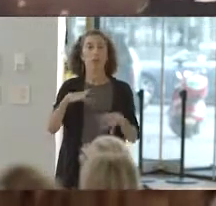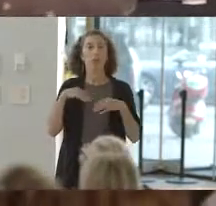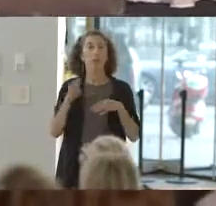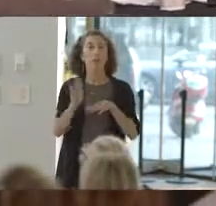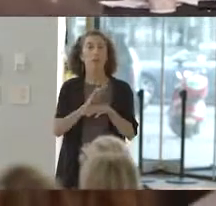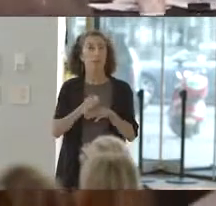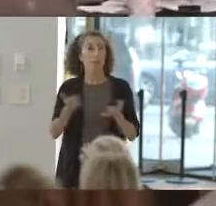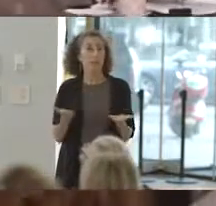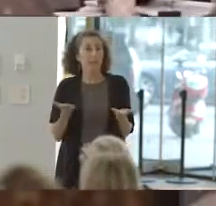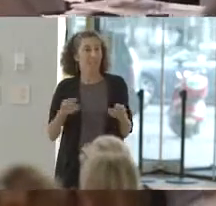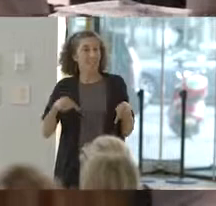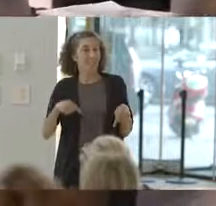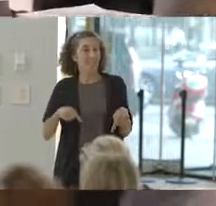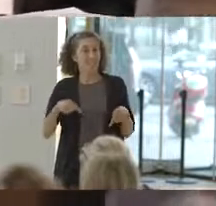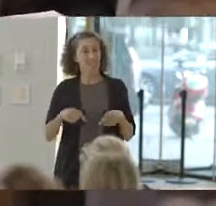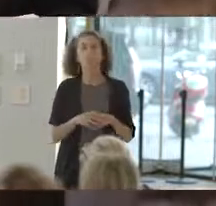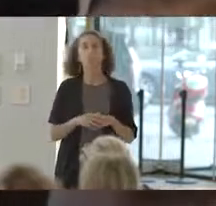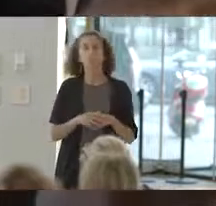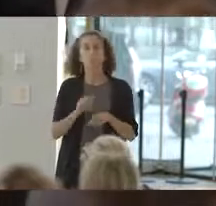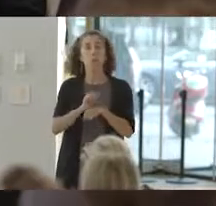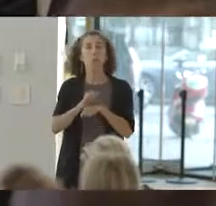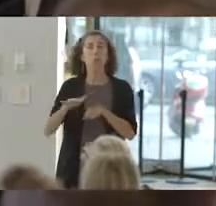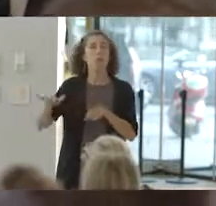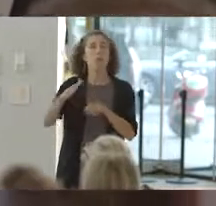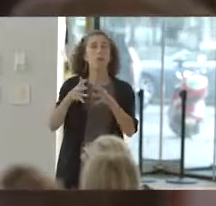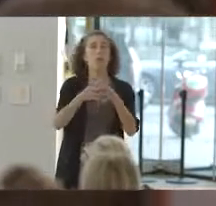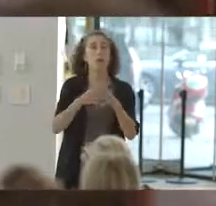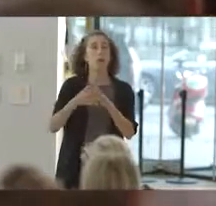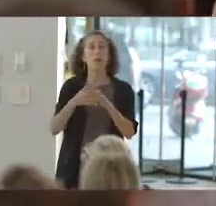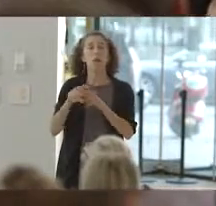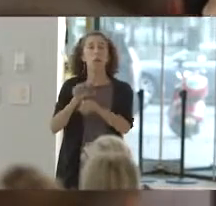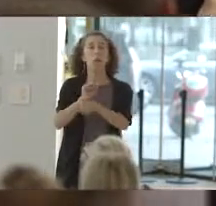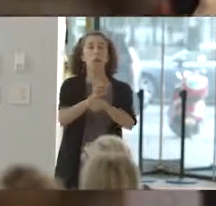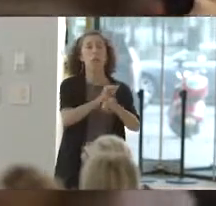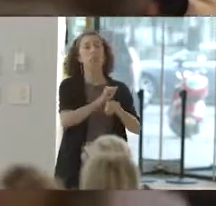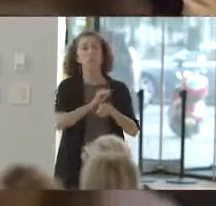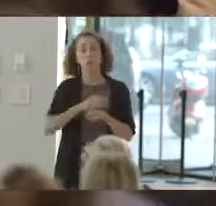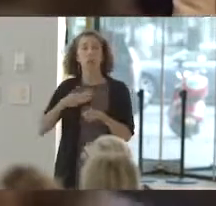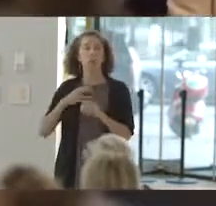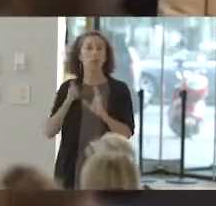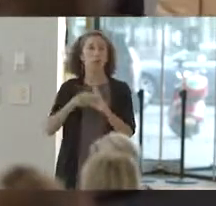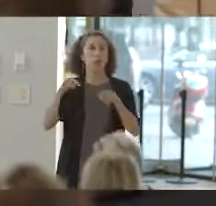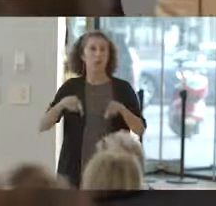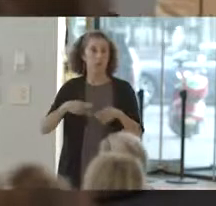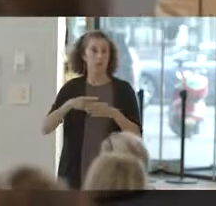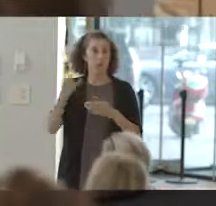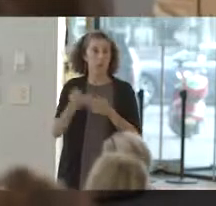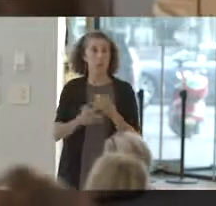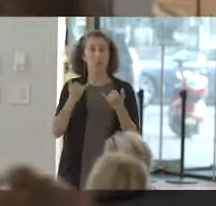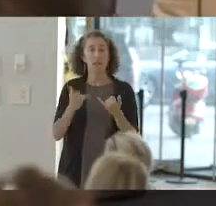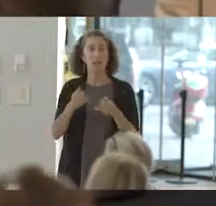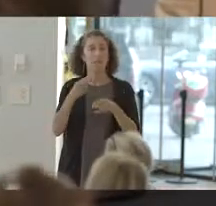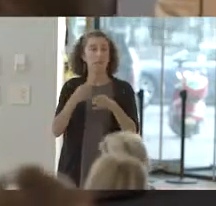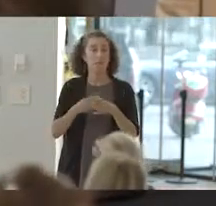Street. We work around the country, and we're very excited to be part of this important project. So I'm going to talk you through Reach 3, which